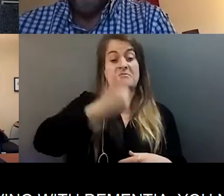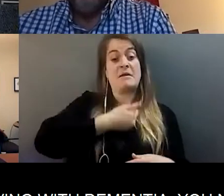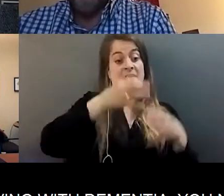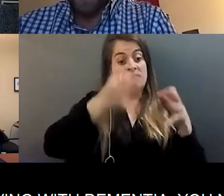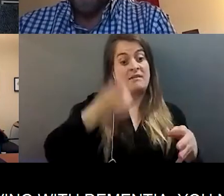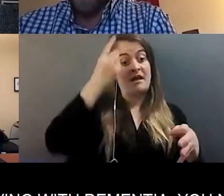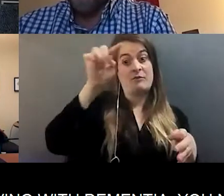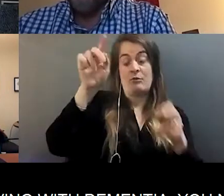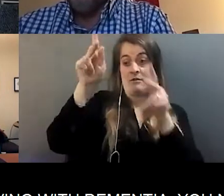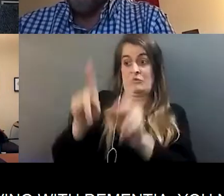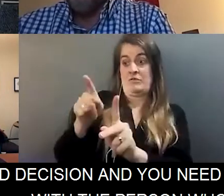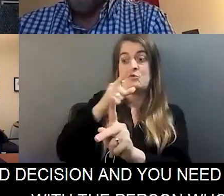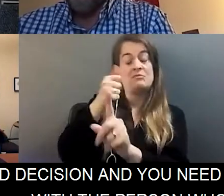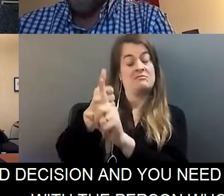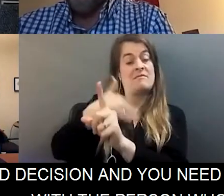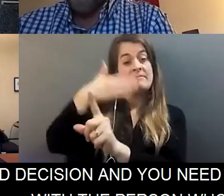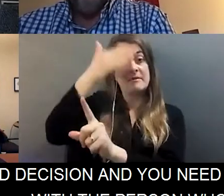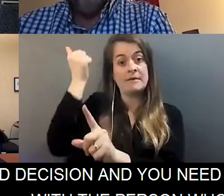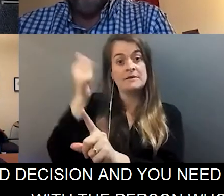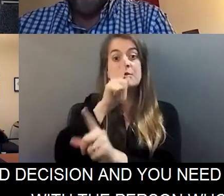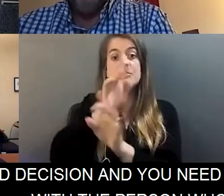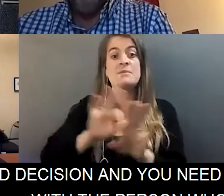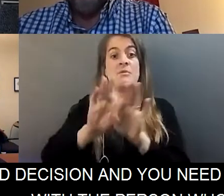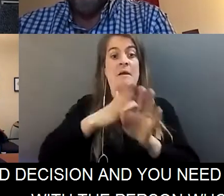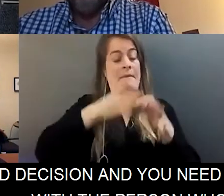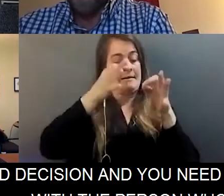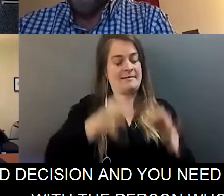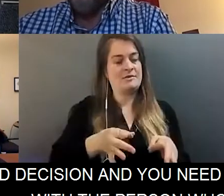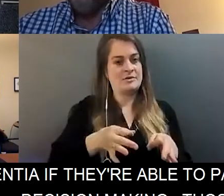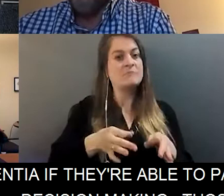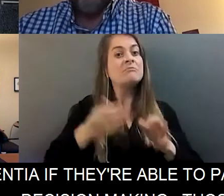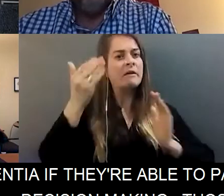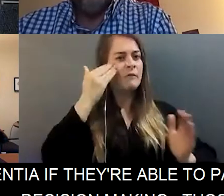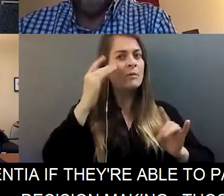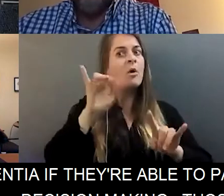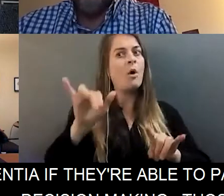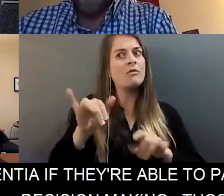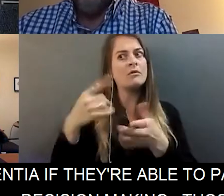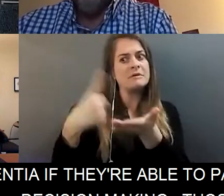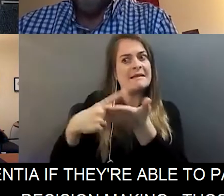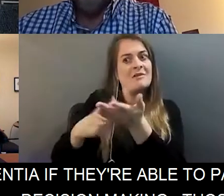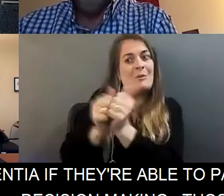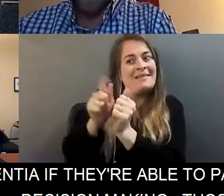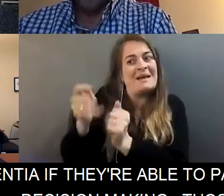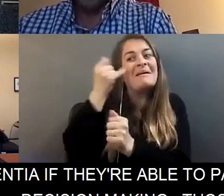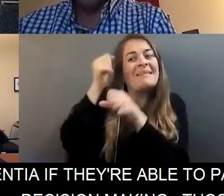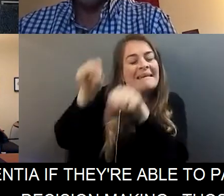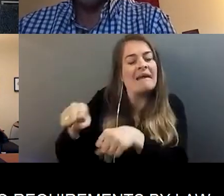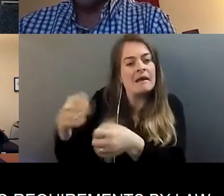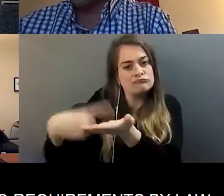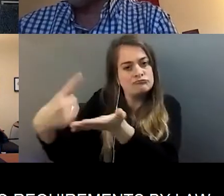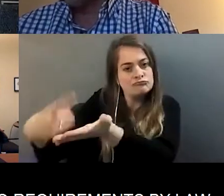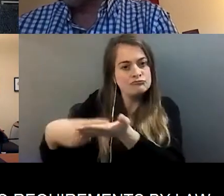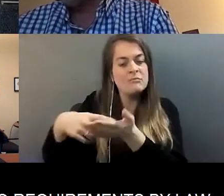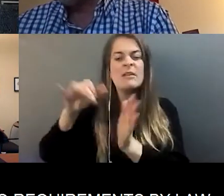make an informed decision and you need to consult with the person who has dementia if they're able to participate in decision-making. Those are